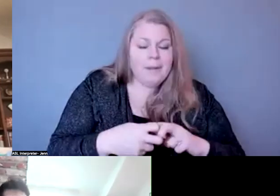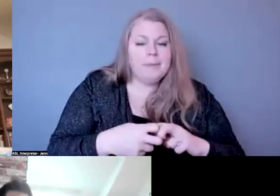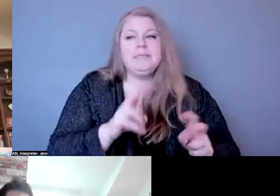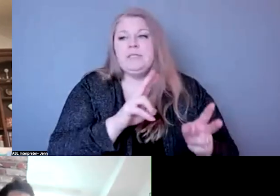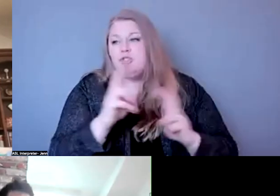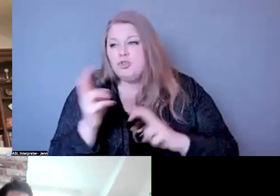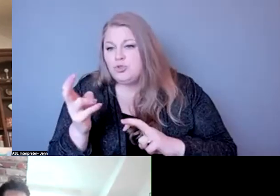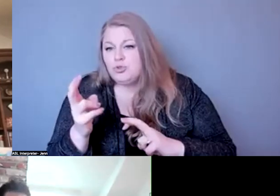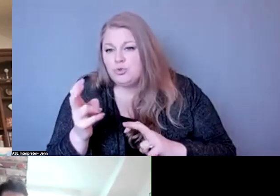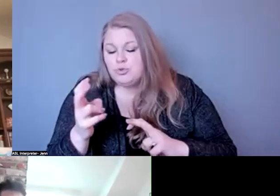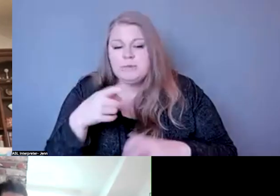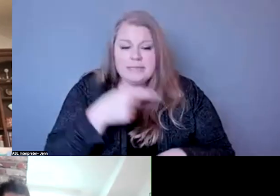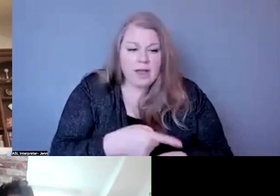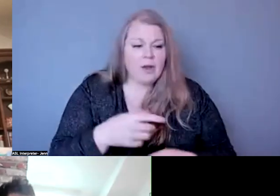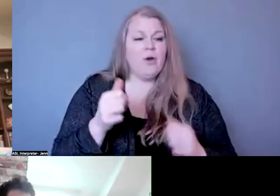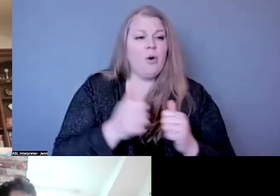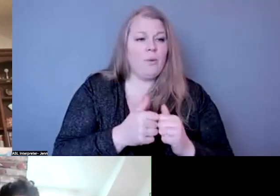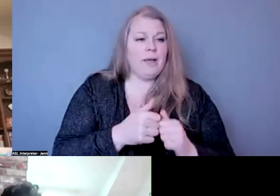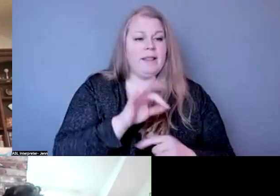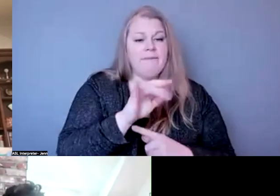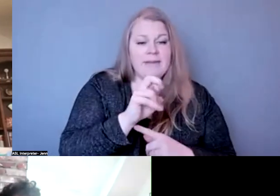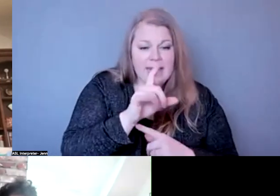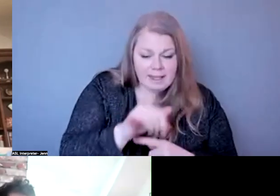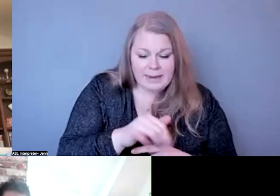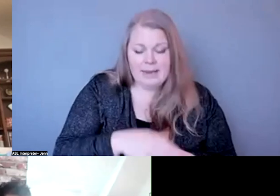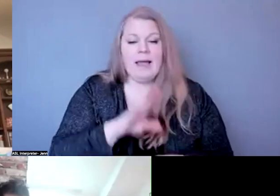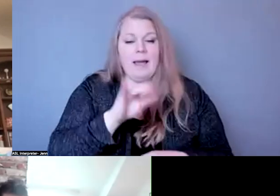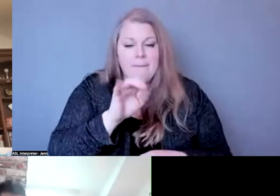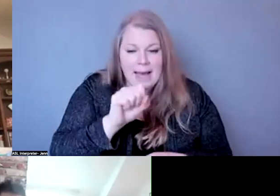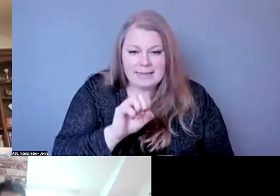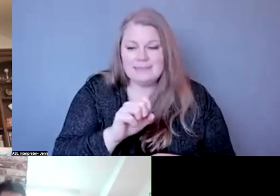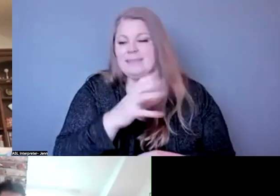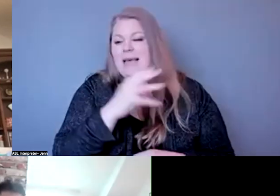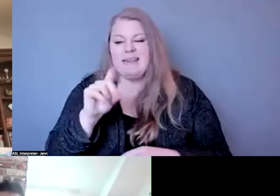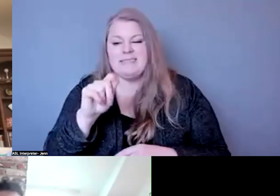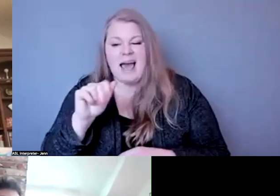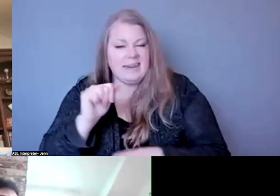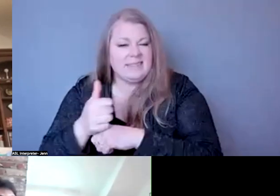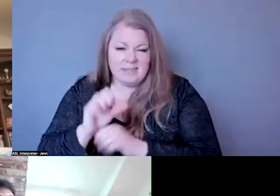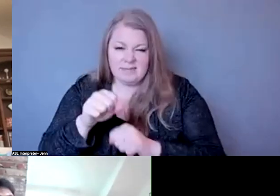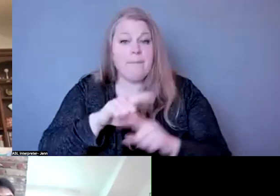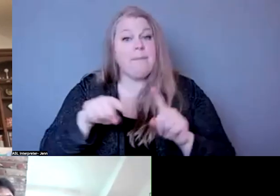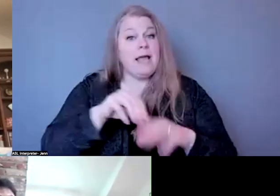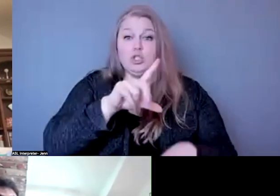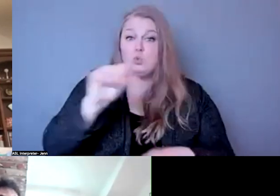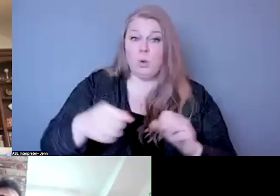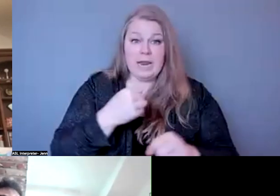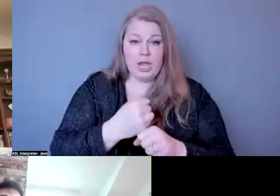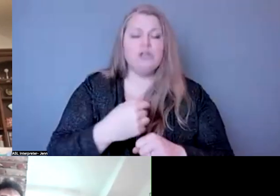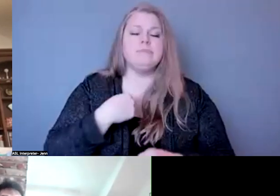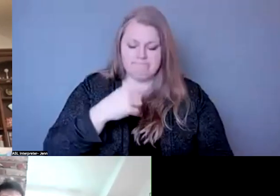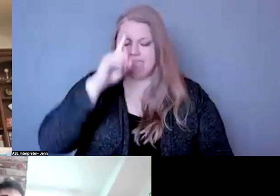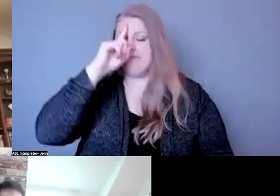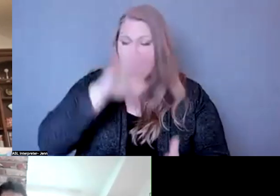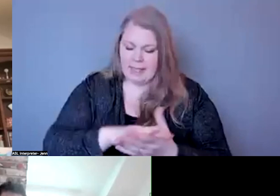issues therein, both with respect to fidelity, biases in data sets, all of those things. But in 20 years, I fundamentally believe that